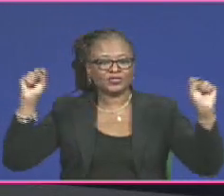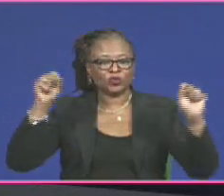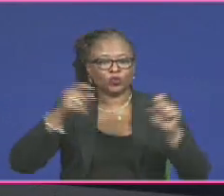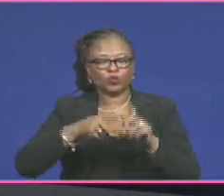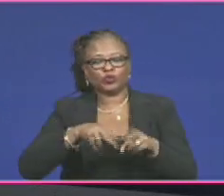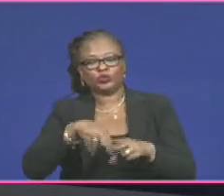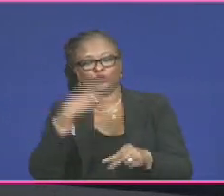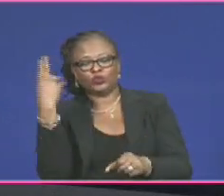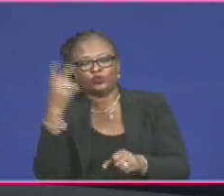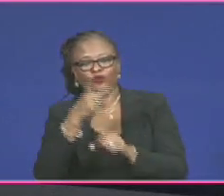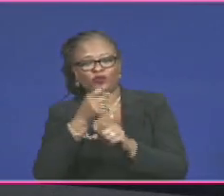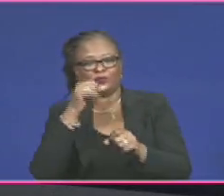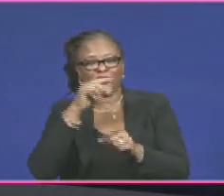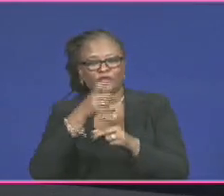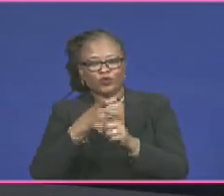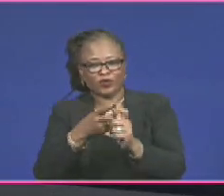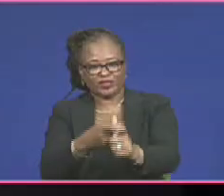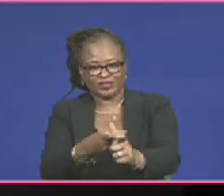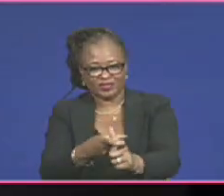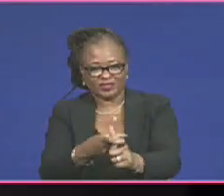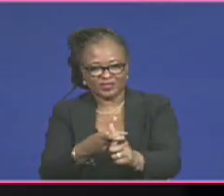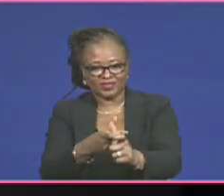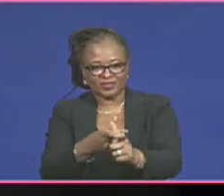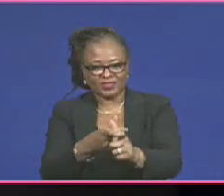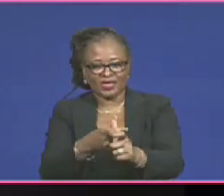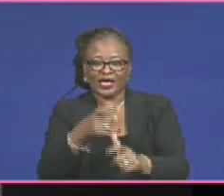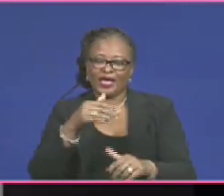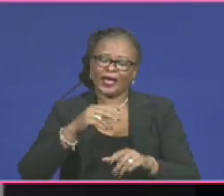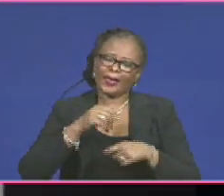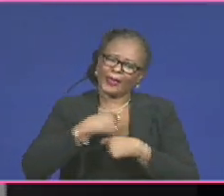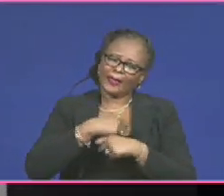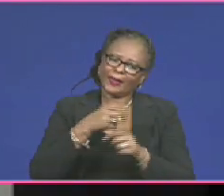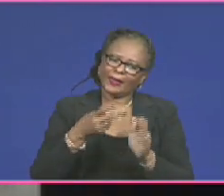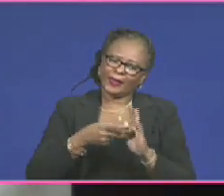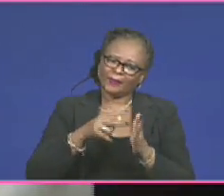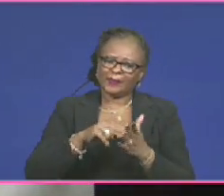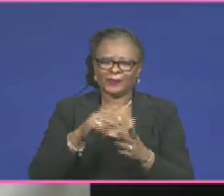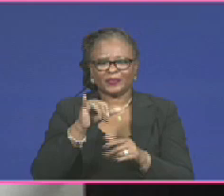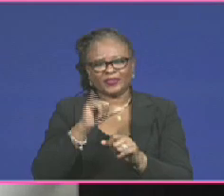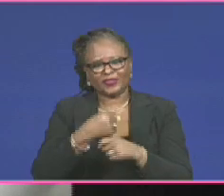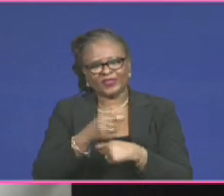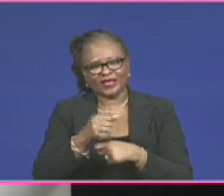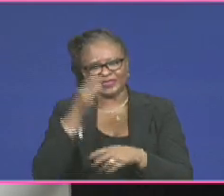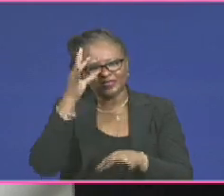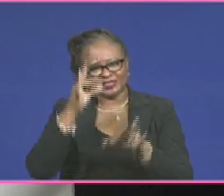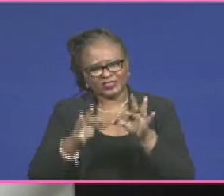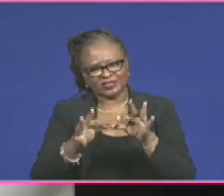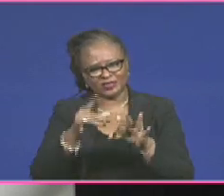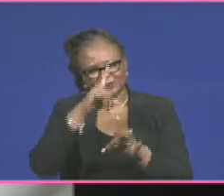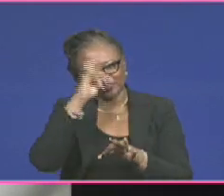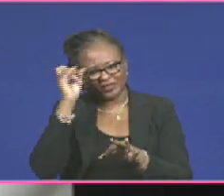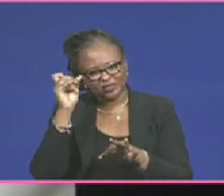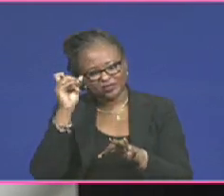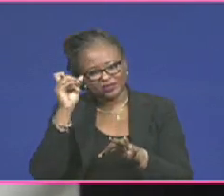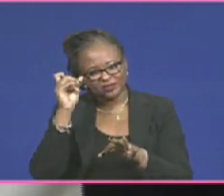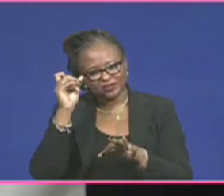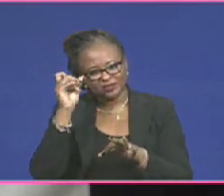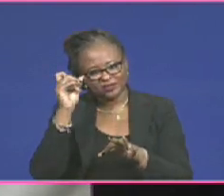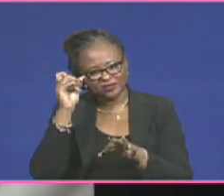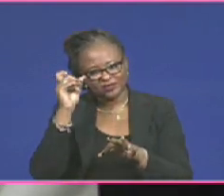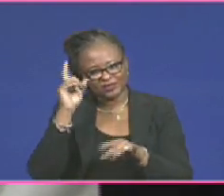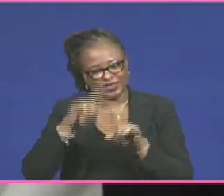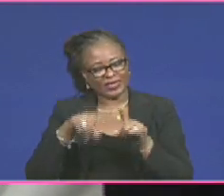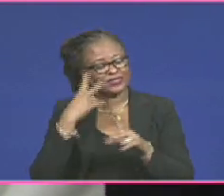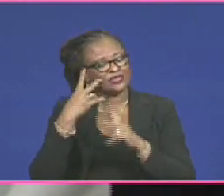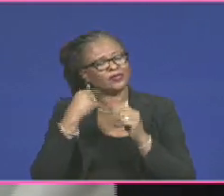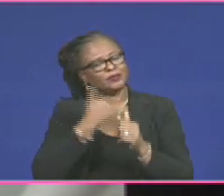name from the race. But we made that decision night before last. And I came to that decision simply because I can't